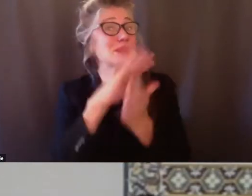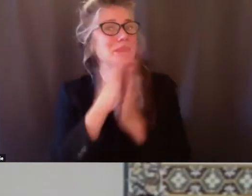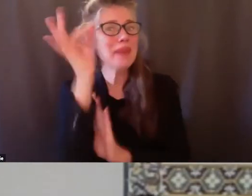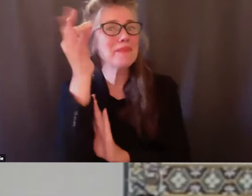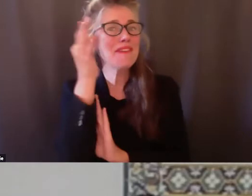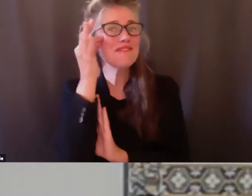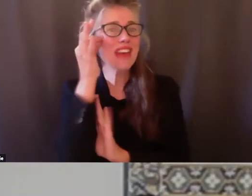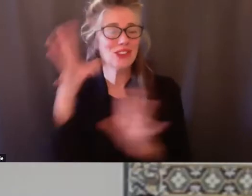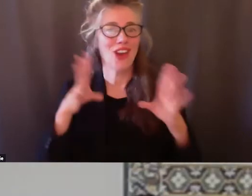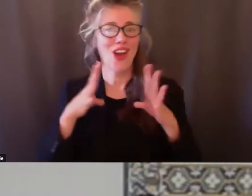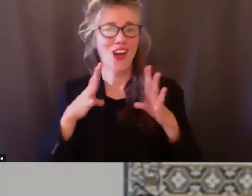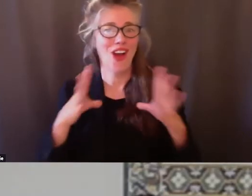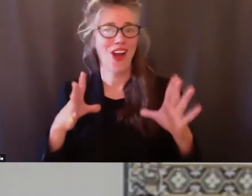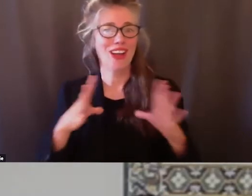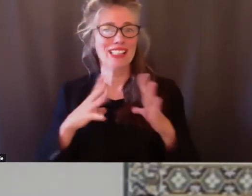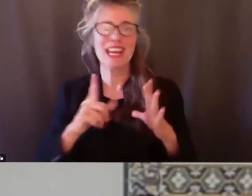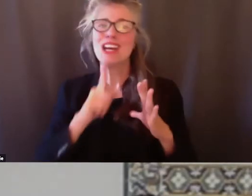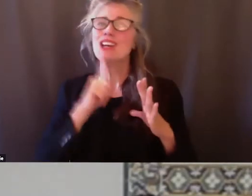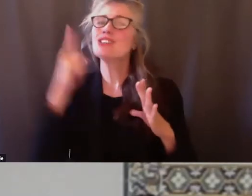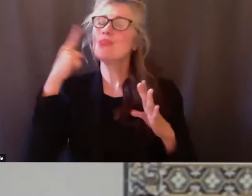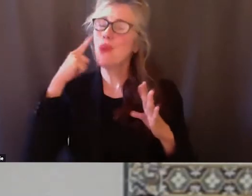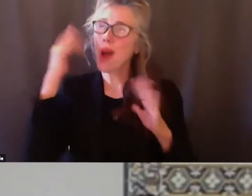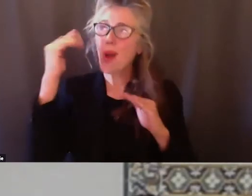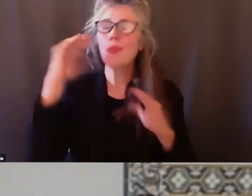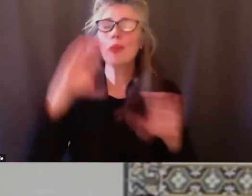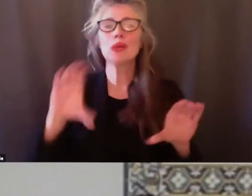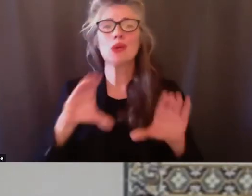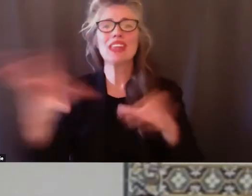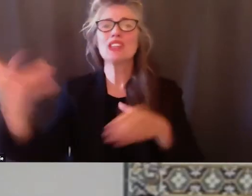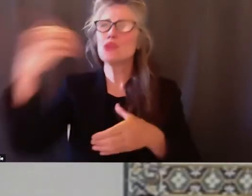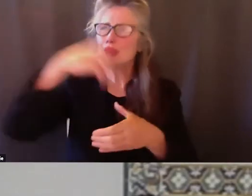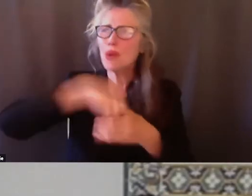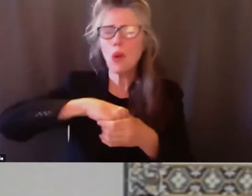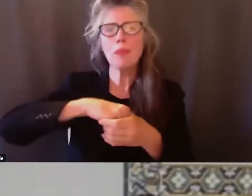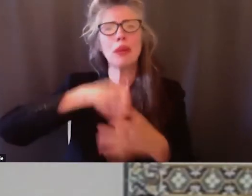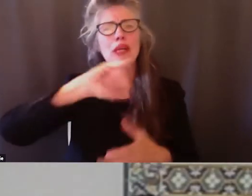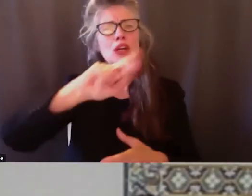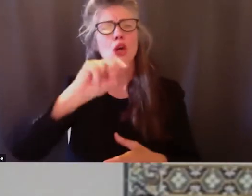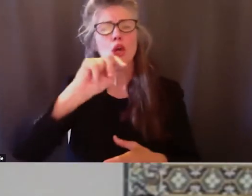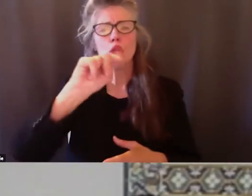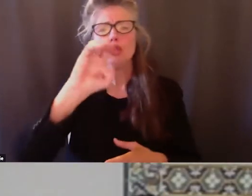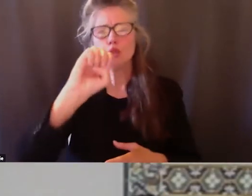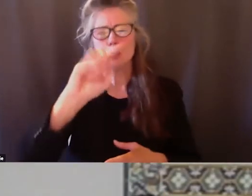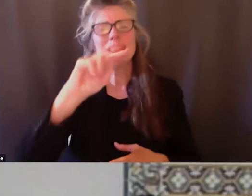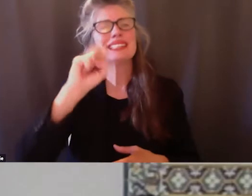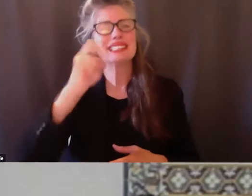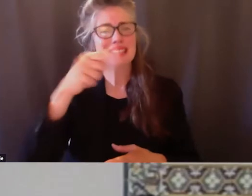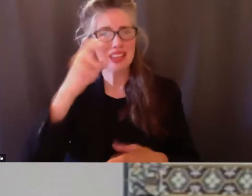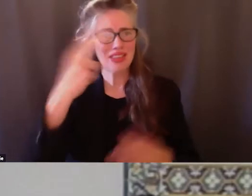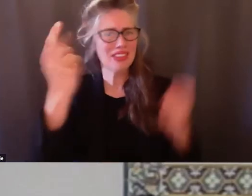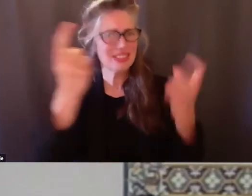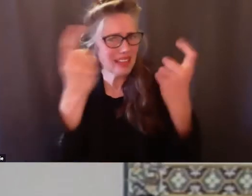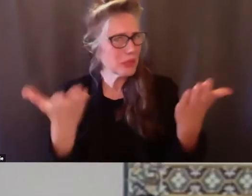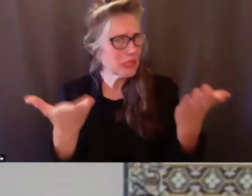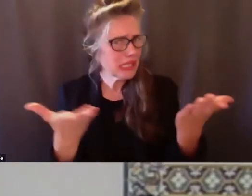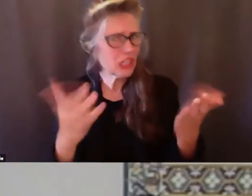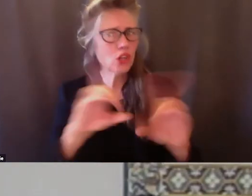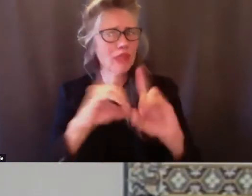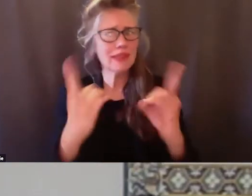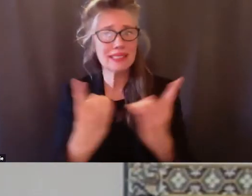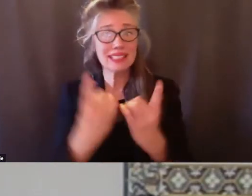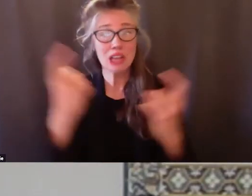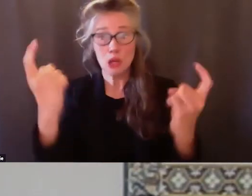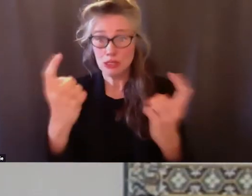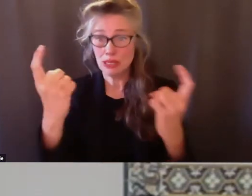with regards to that. So I hope that we're going to do some things to incorporate that here in the district. To celebrate that. Again,